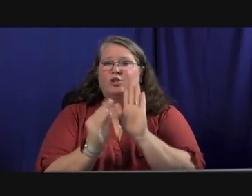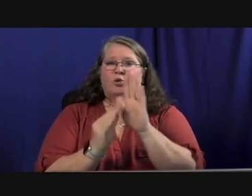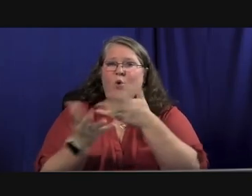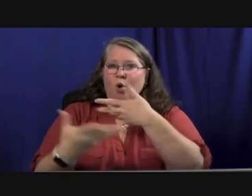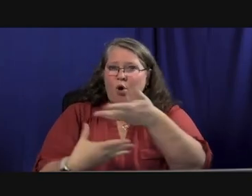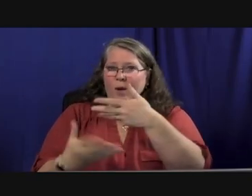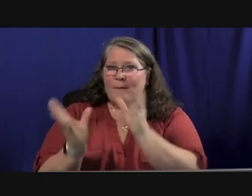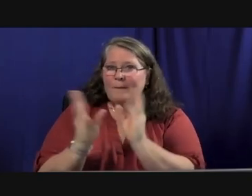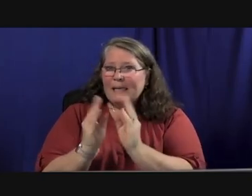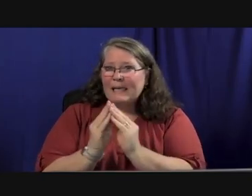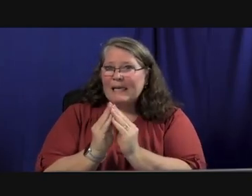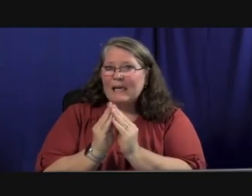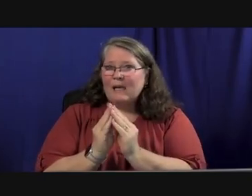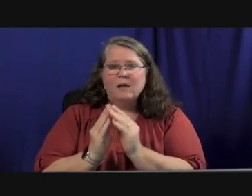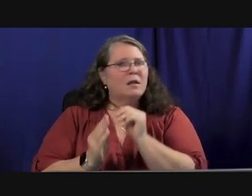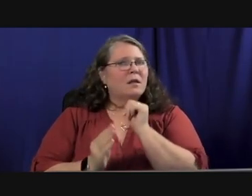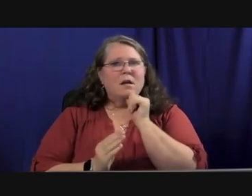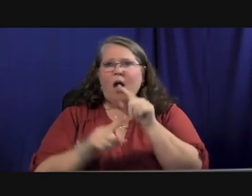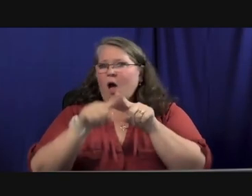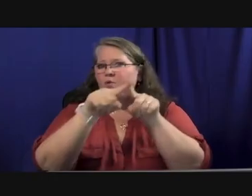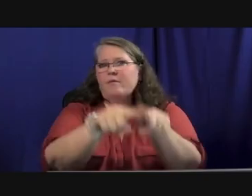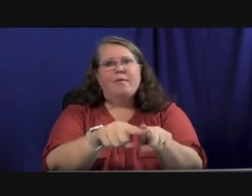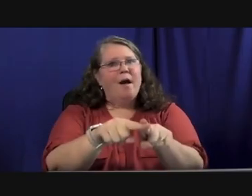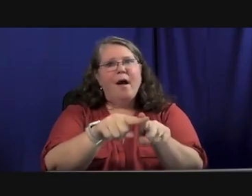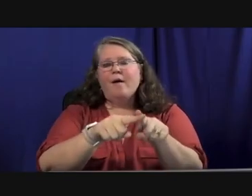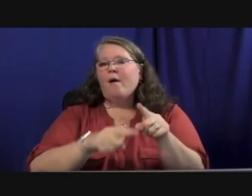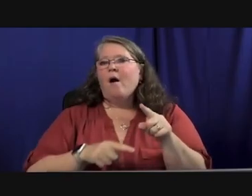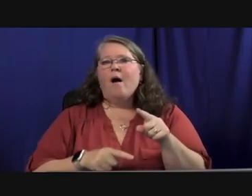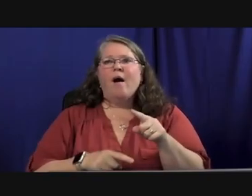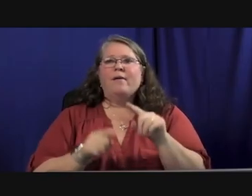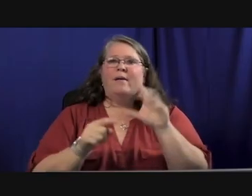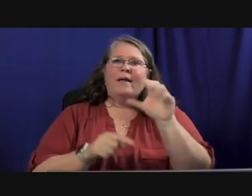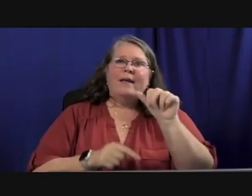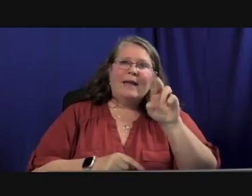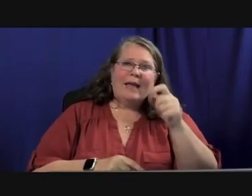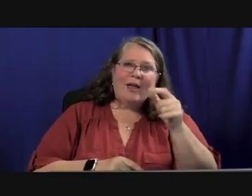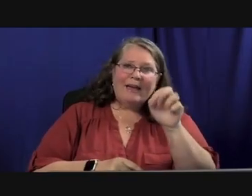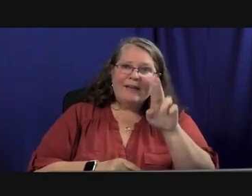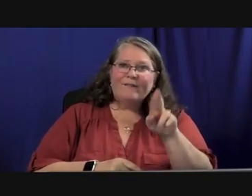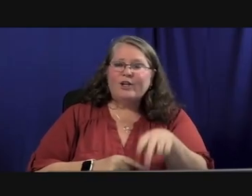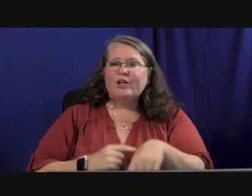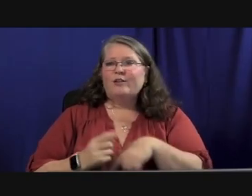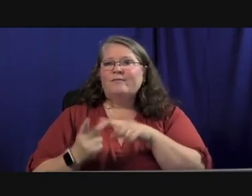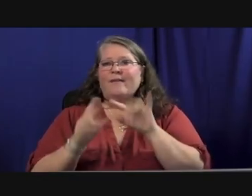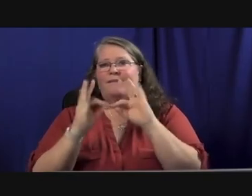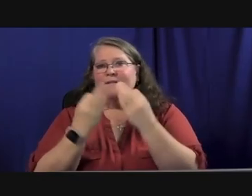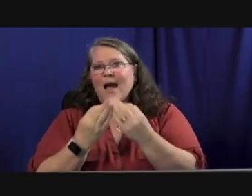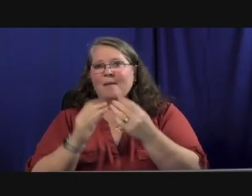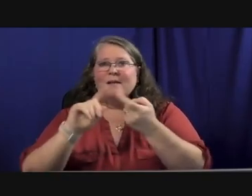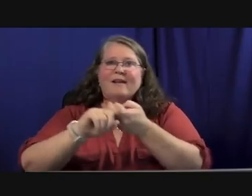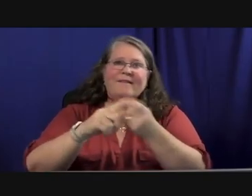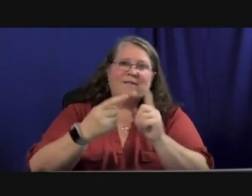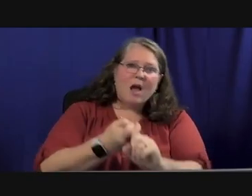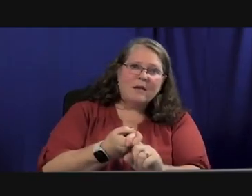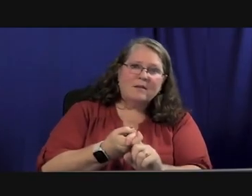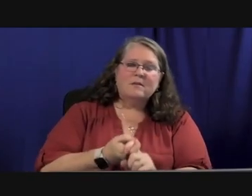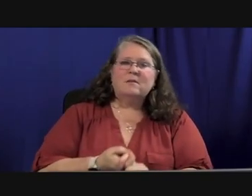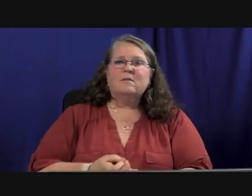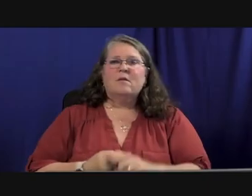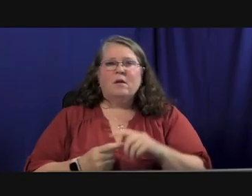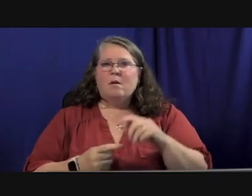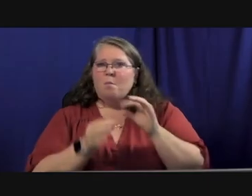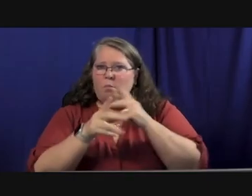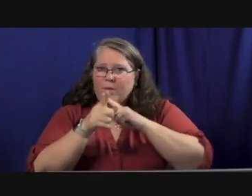professional interpreter to interpret your sessions or meetings. Do not rely on the caregiver at hand,